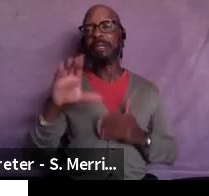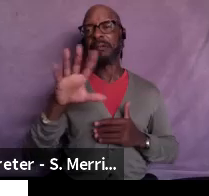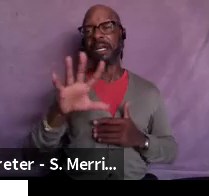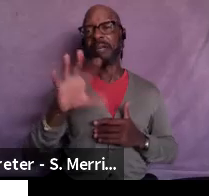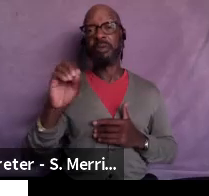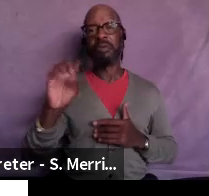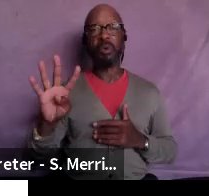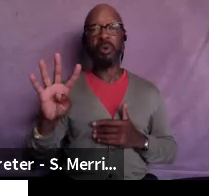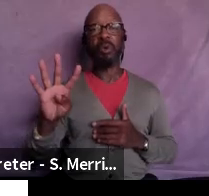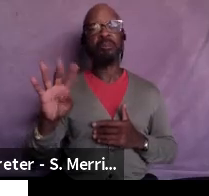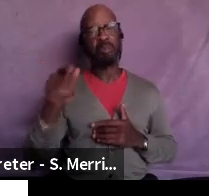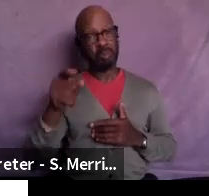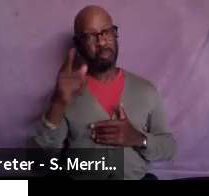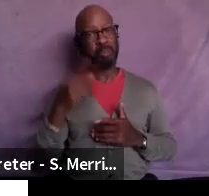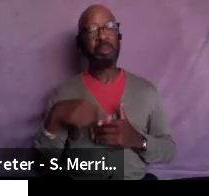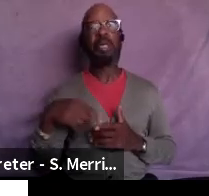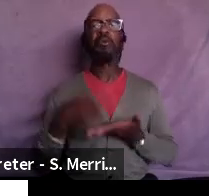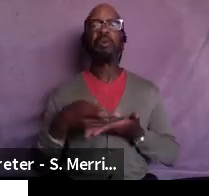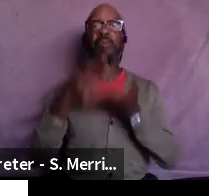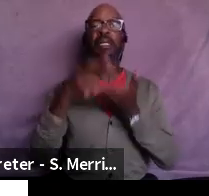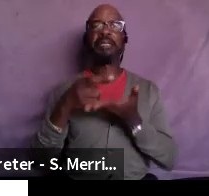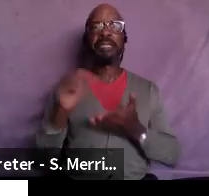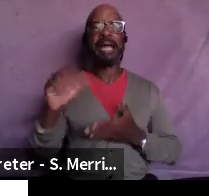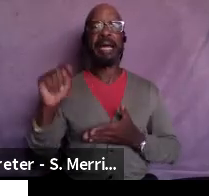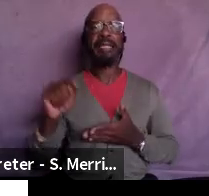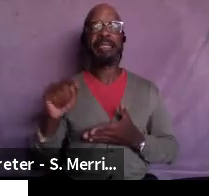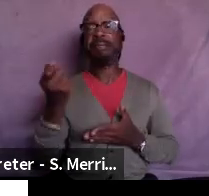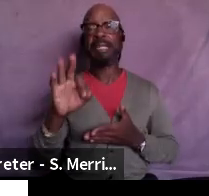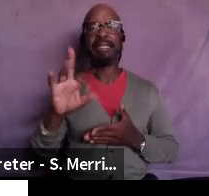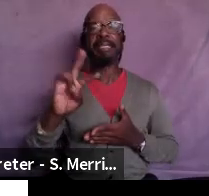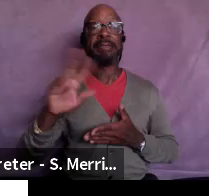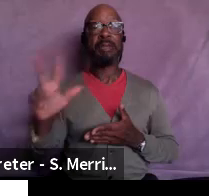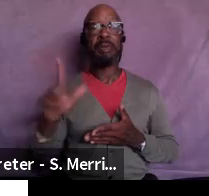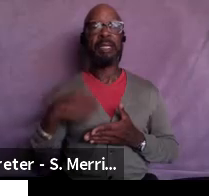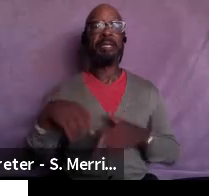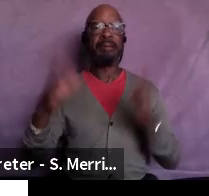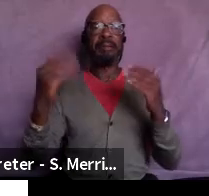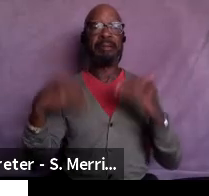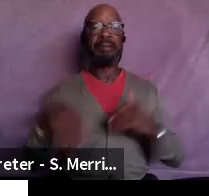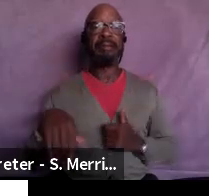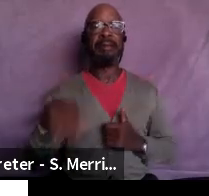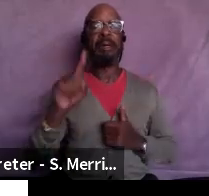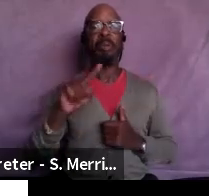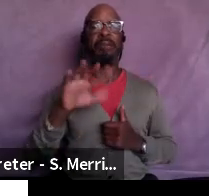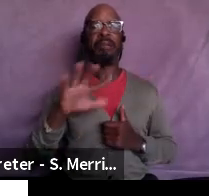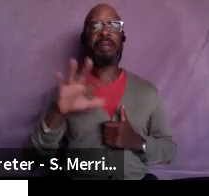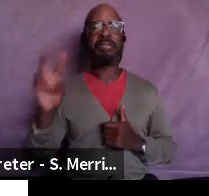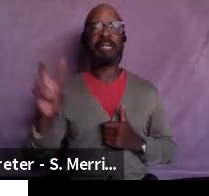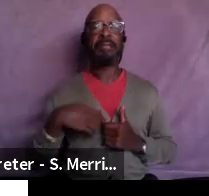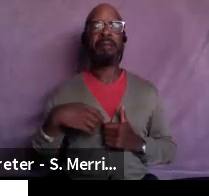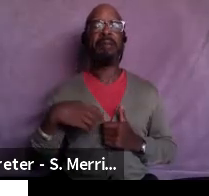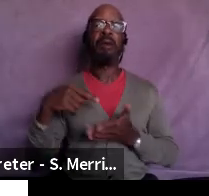of 1973, Section 1557 of the Affordable Care Act, and Title II of the Americans